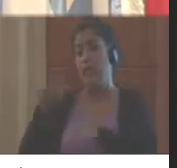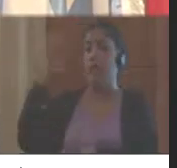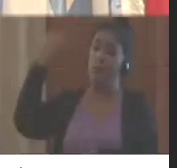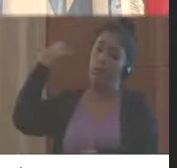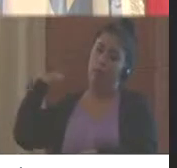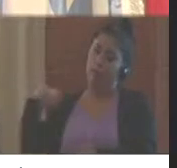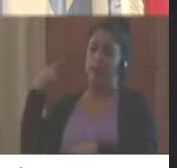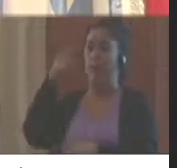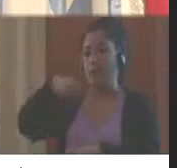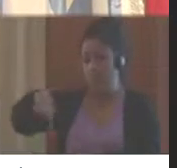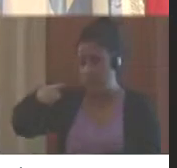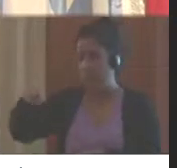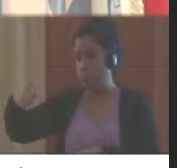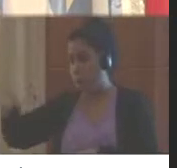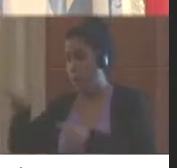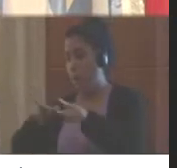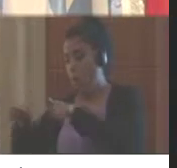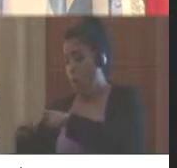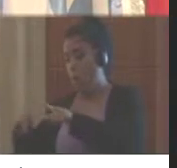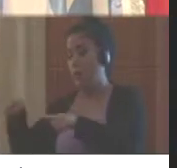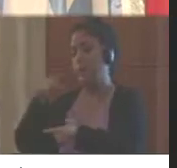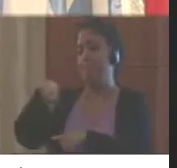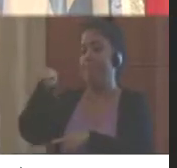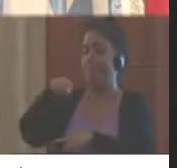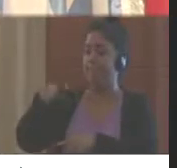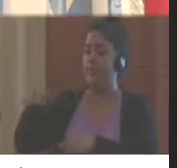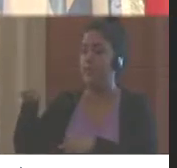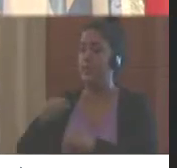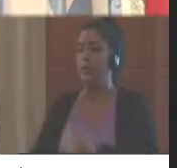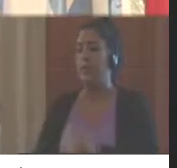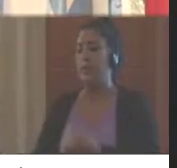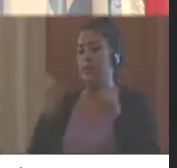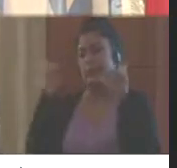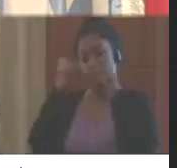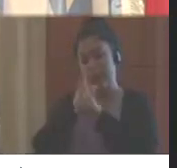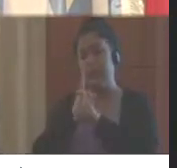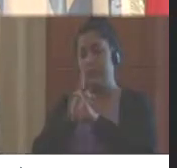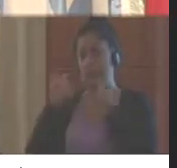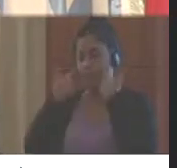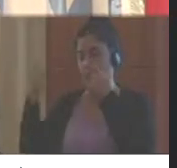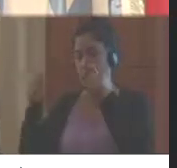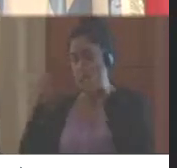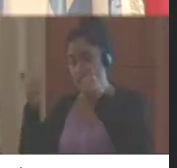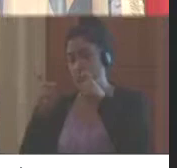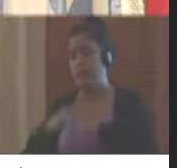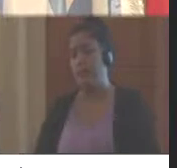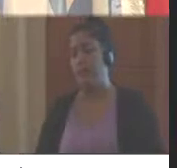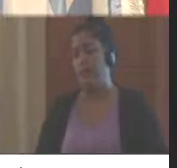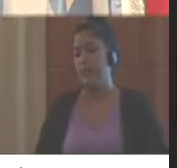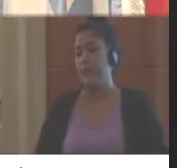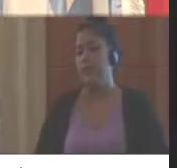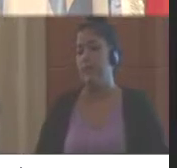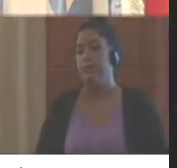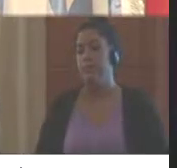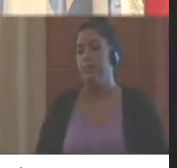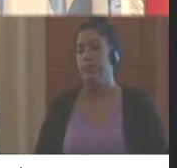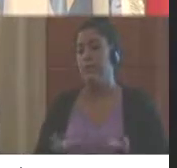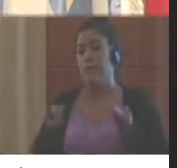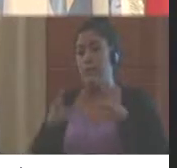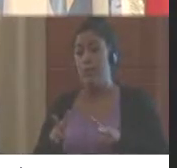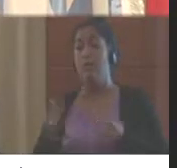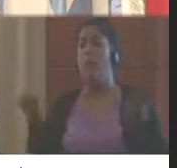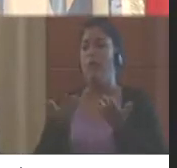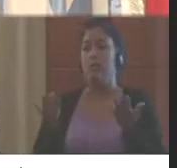go into areas where historically it has not been safe, and we can do so with credibility. The systems can